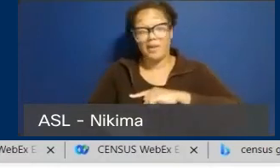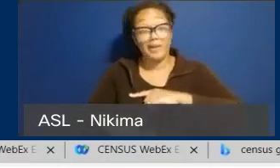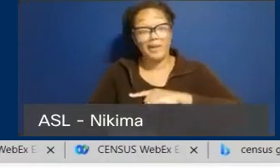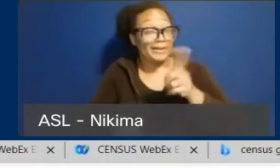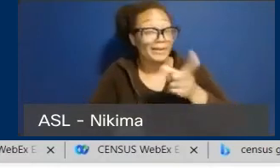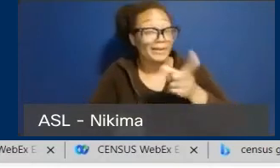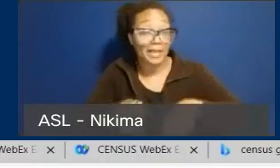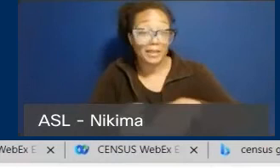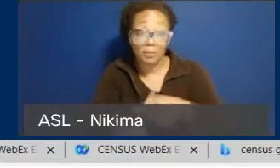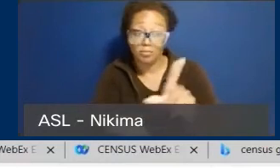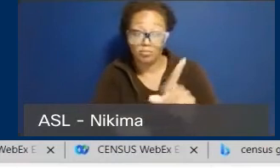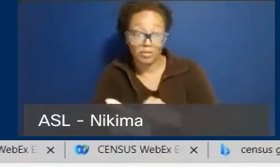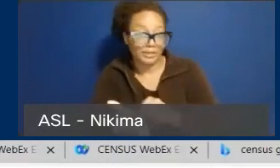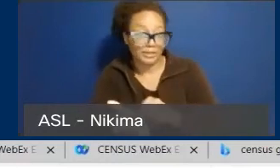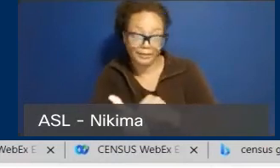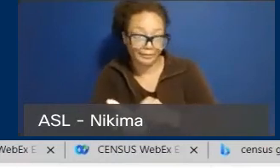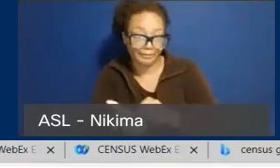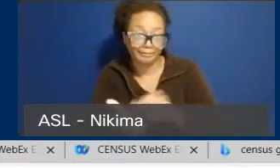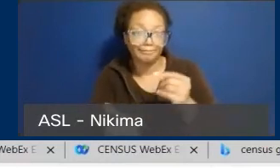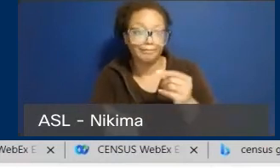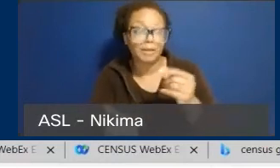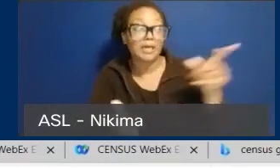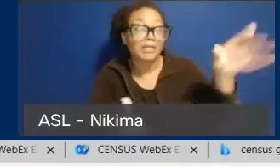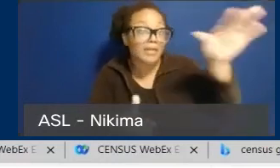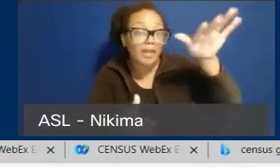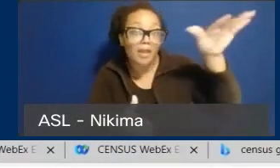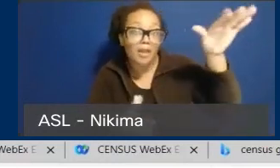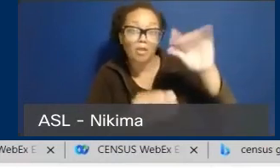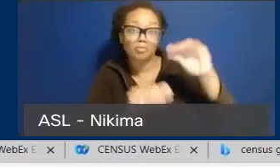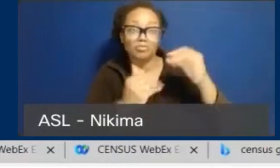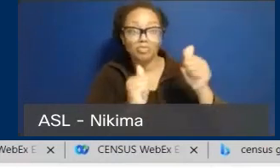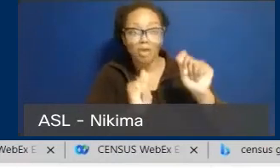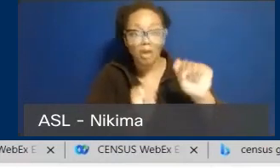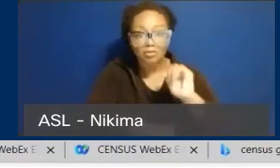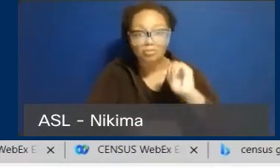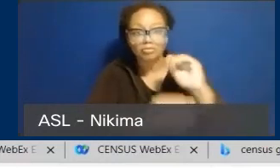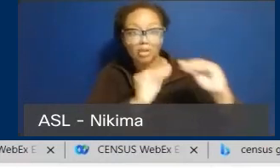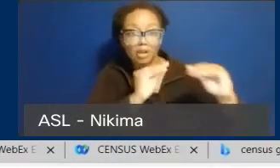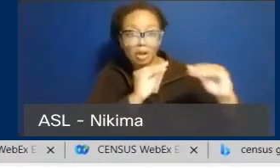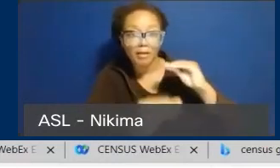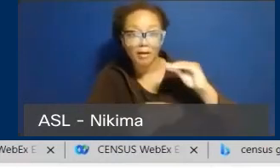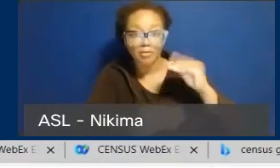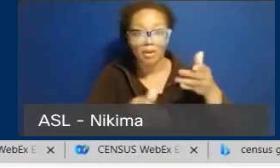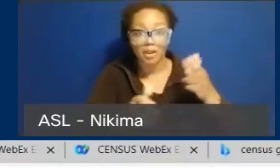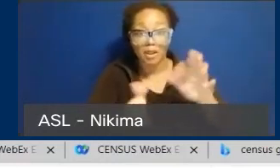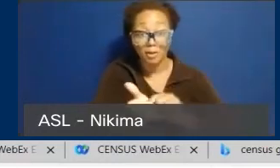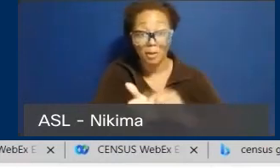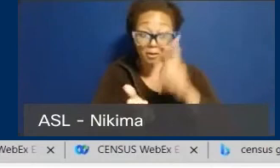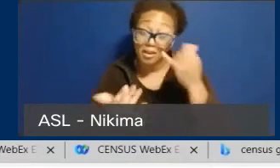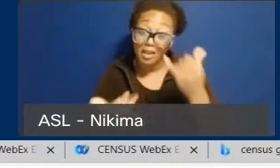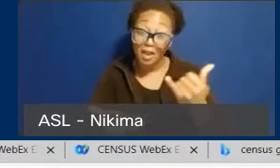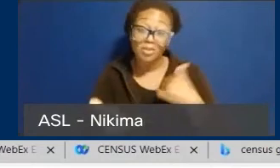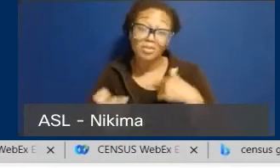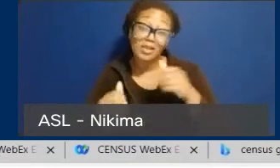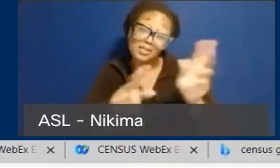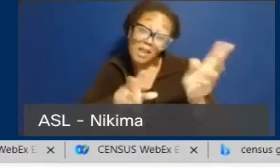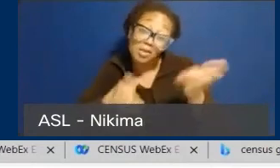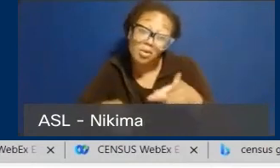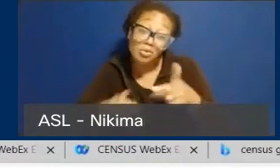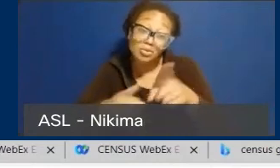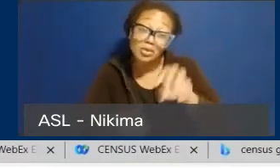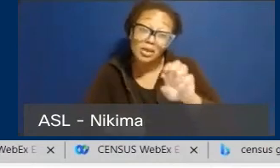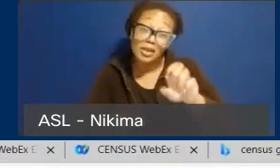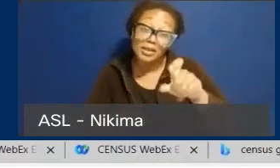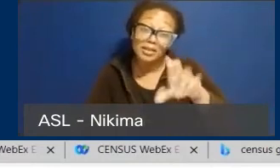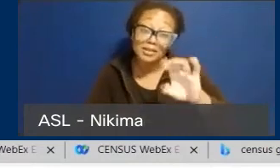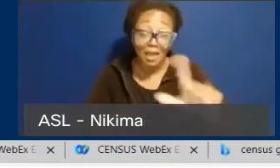They're working on that functionality, but we've given you the option to download it into Excel. So you export